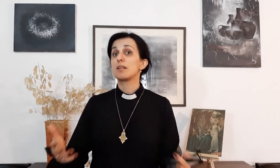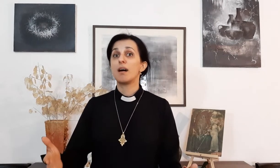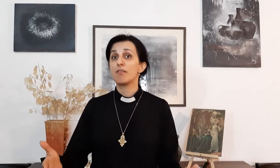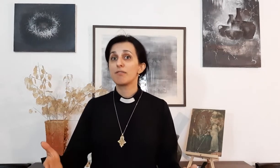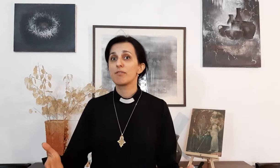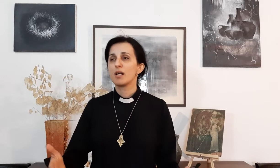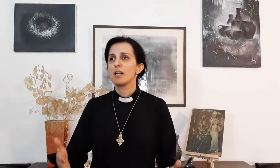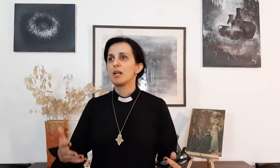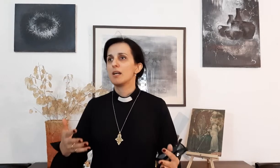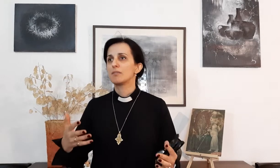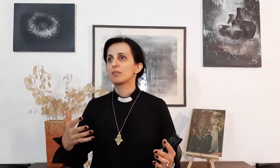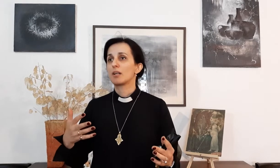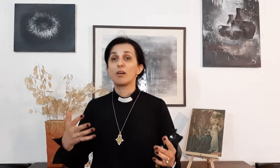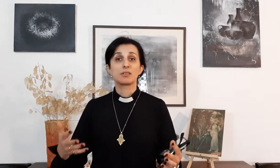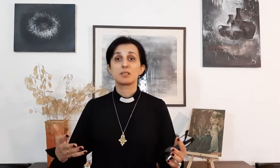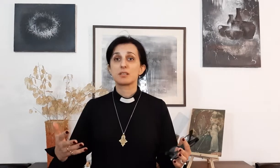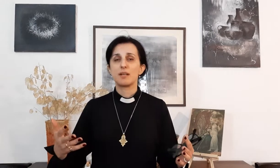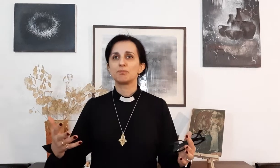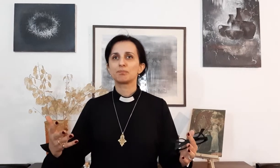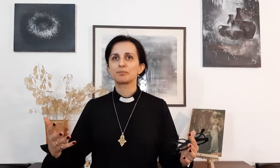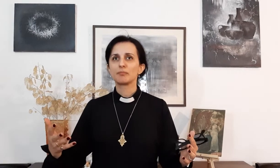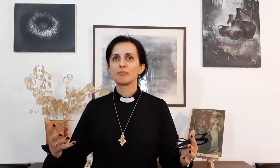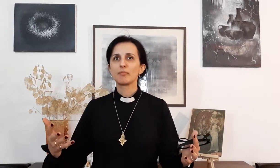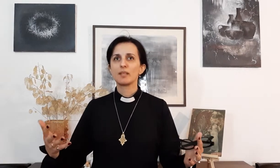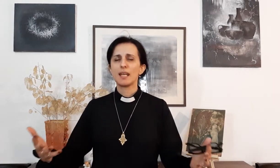God's love and God's